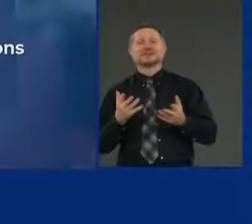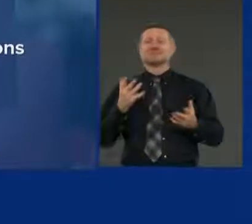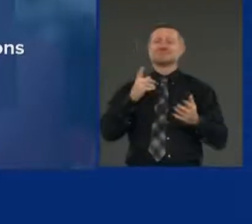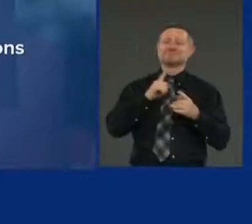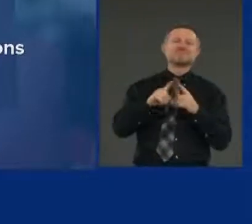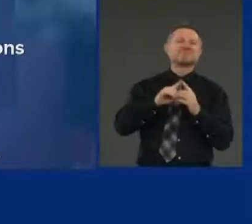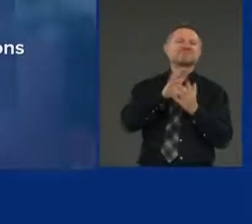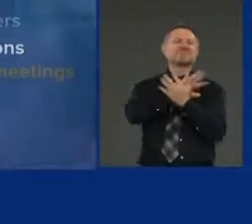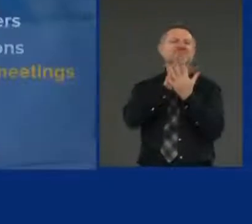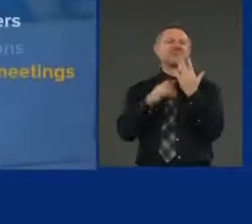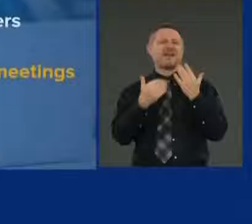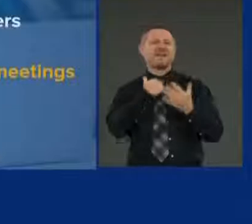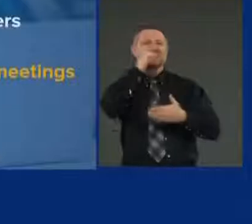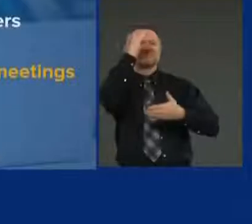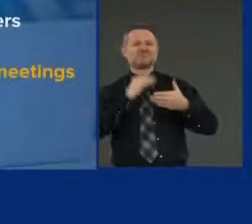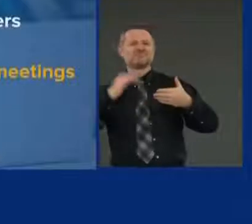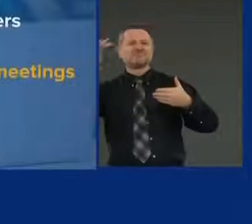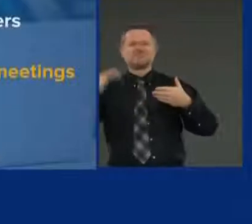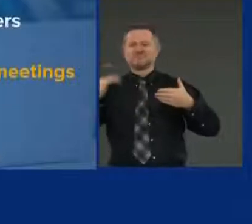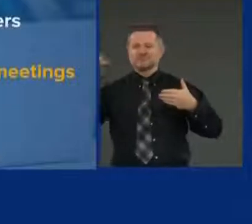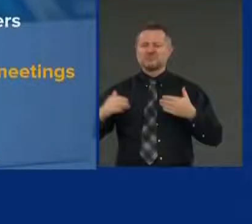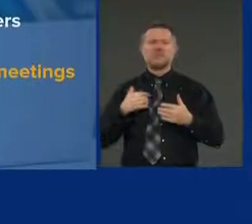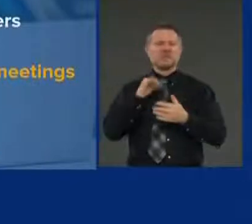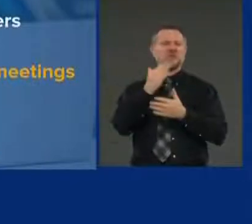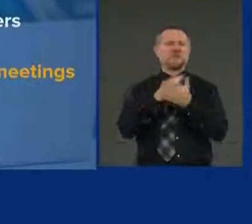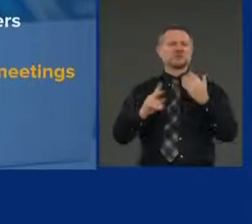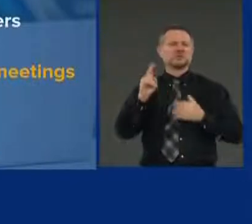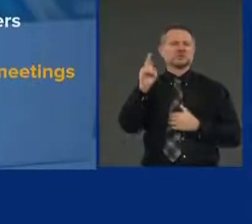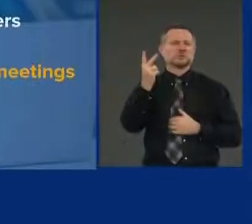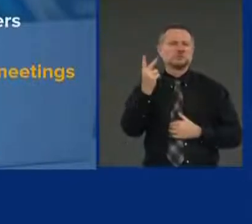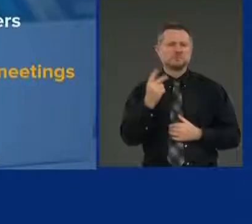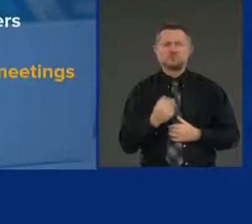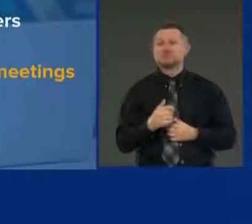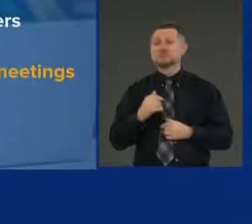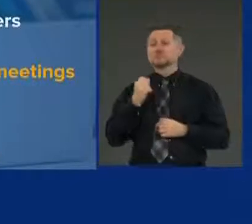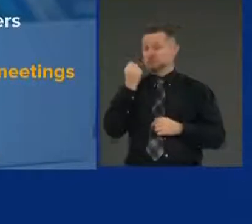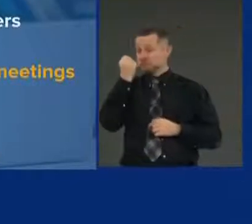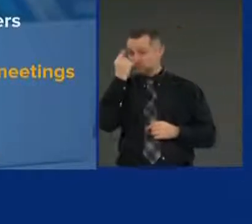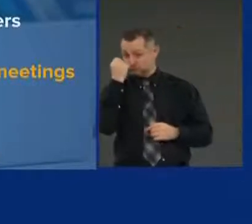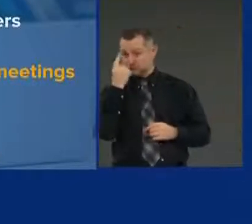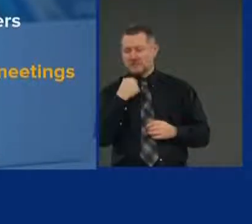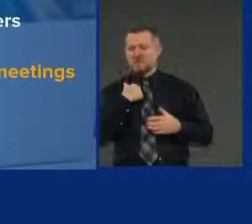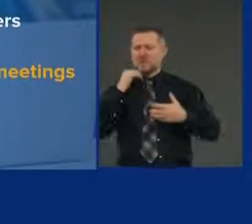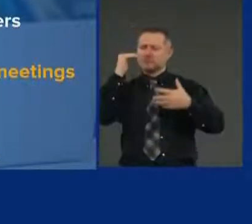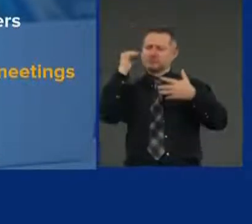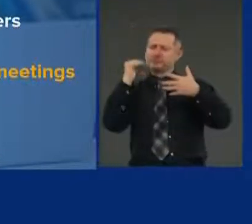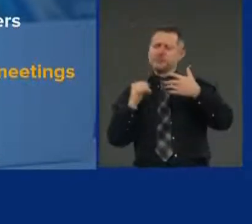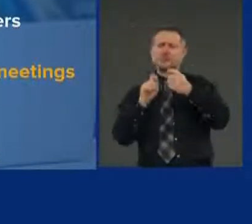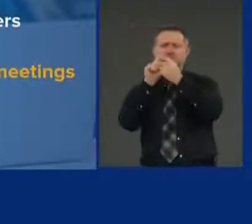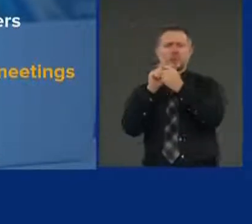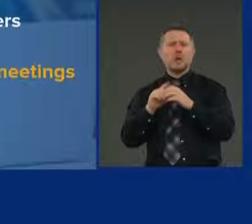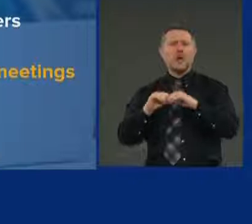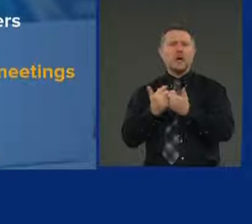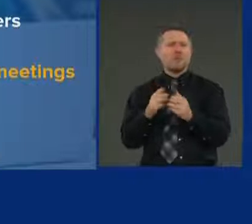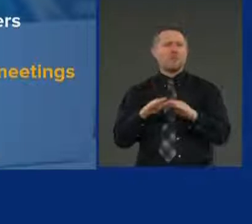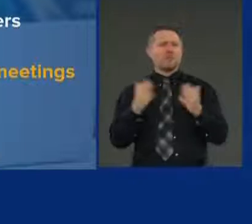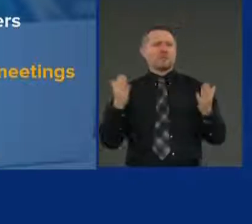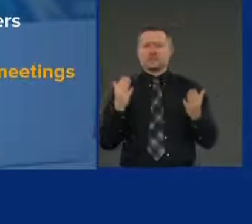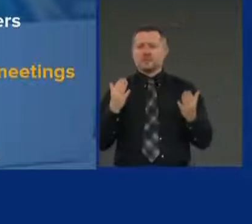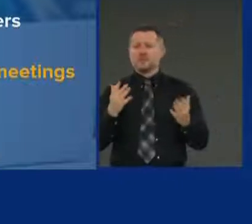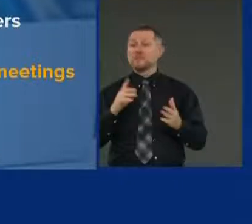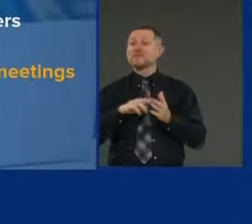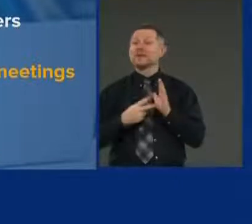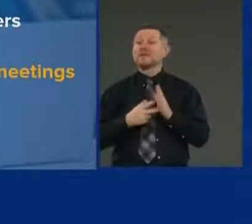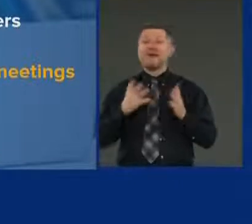reopening. That's all part of phase 2. There's specific guidance on how to reopen in phase 2. It's not just open